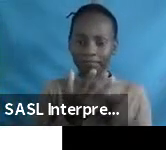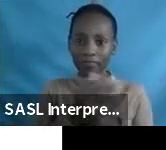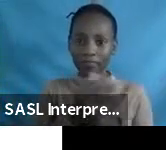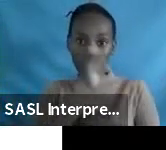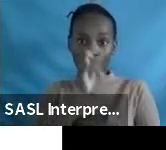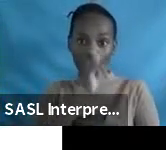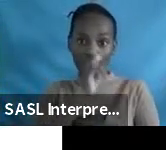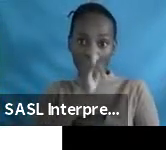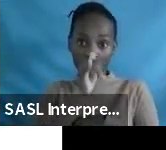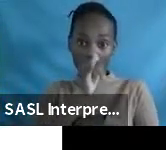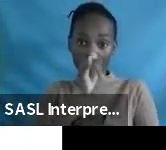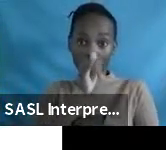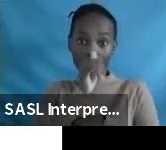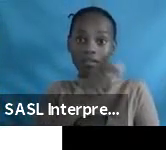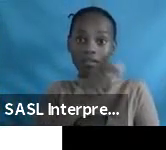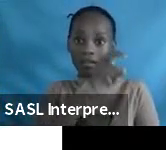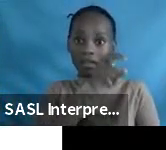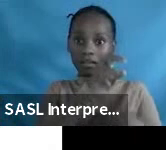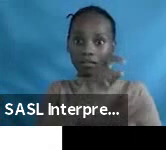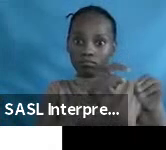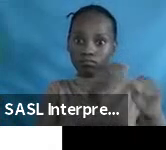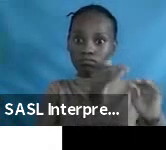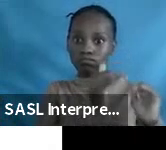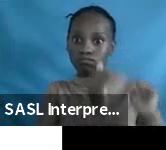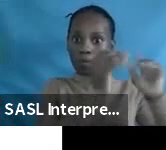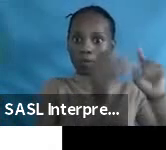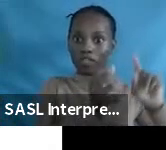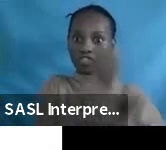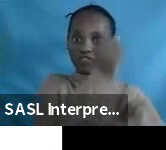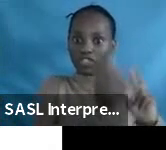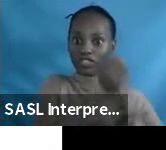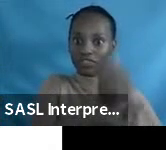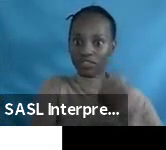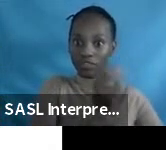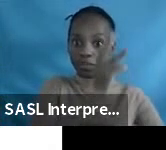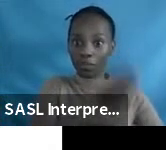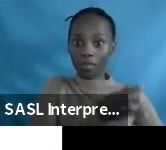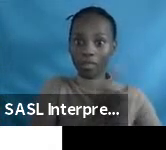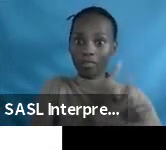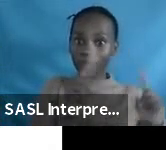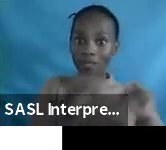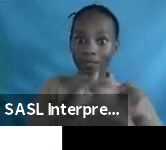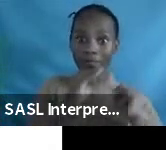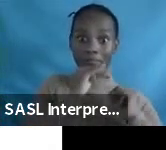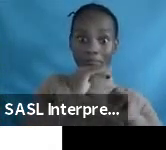festering into that environment. That leads into social tension.